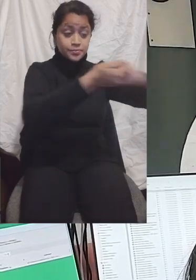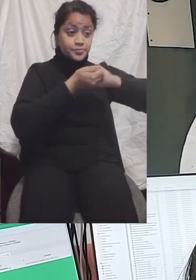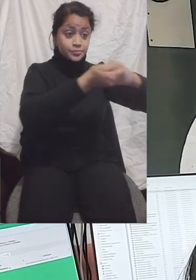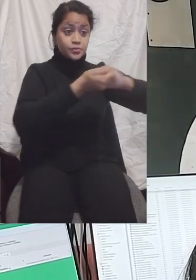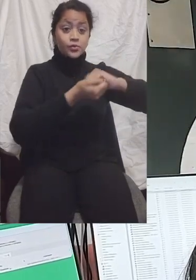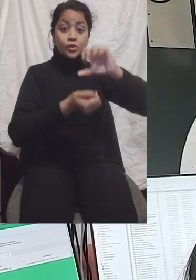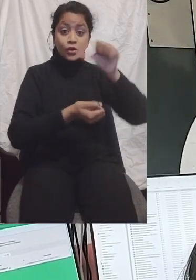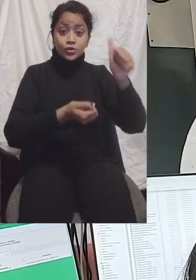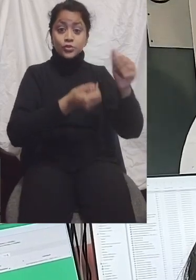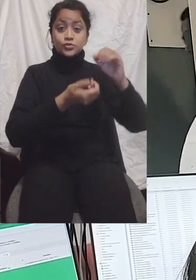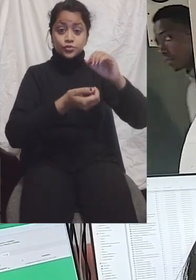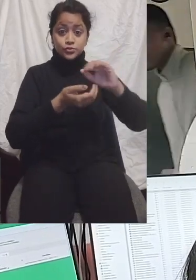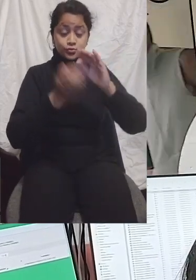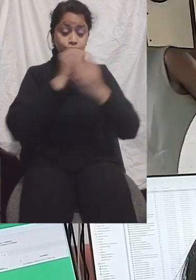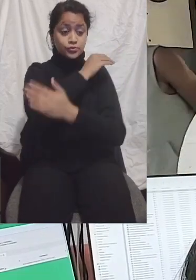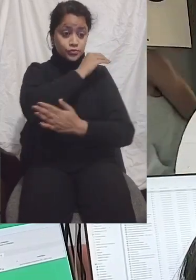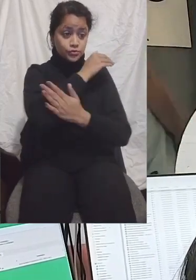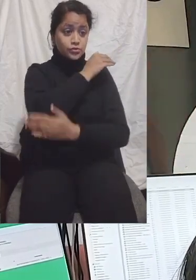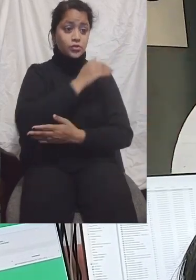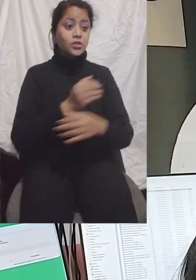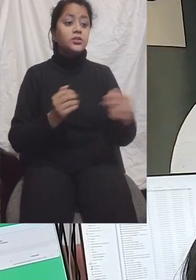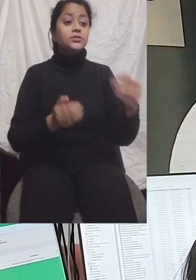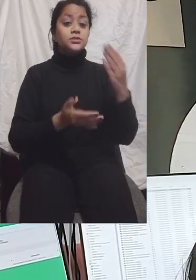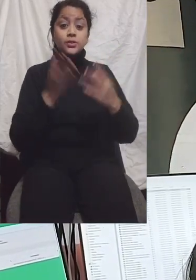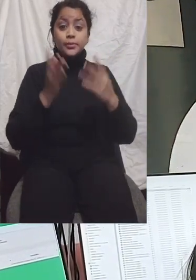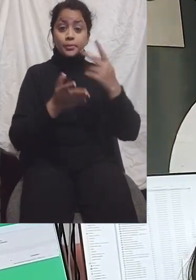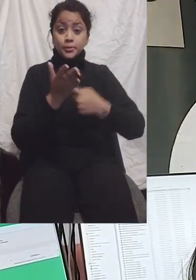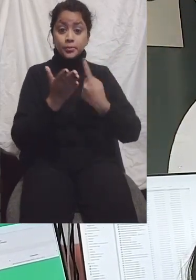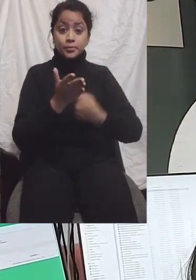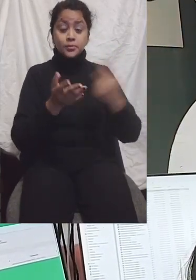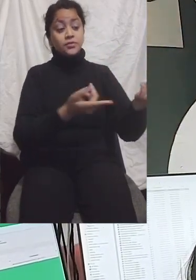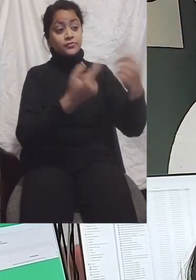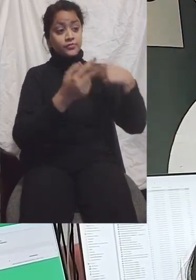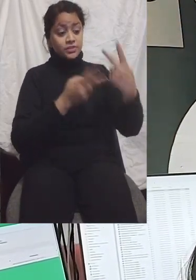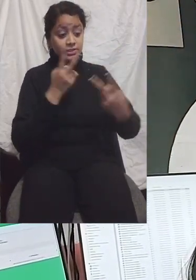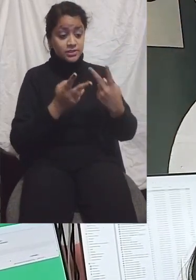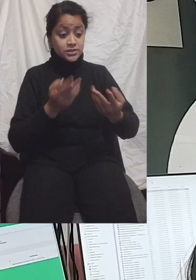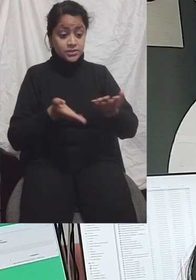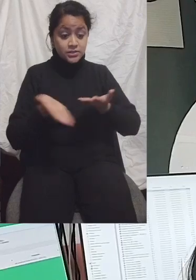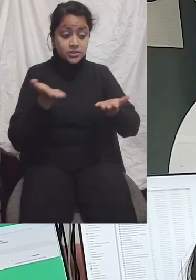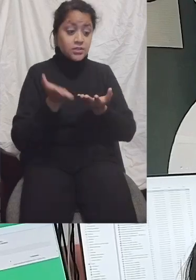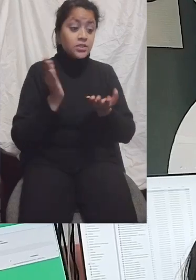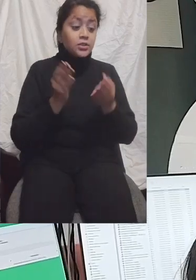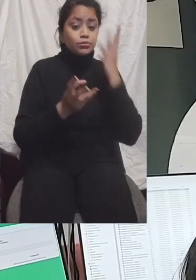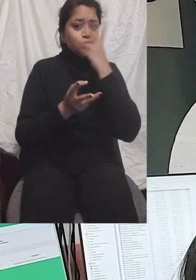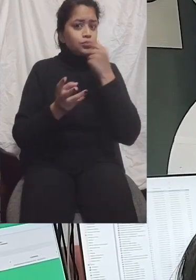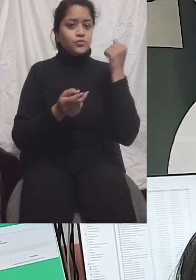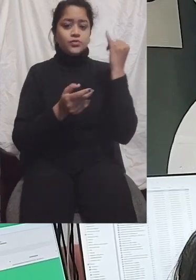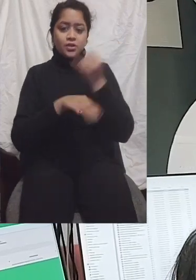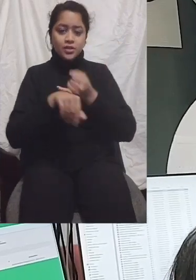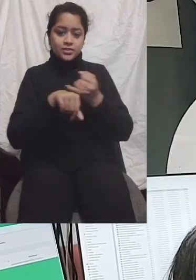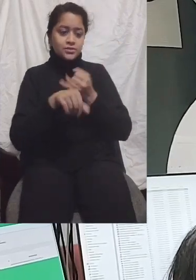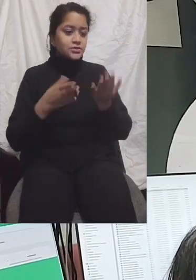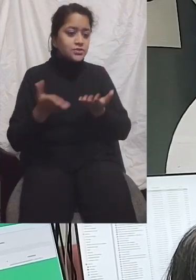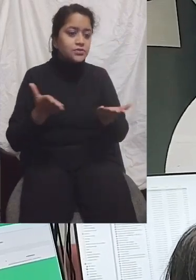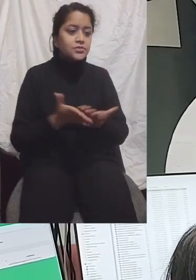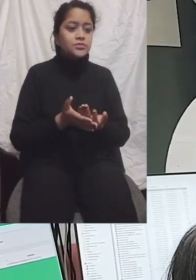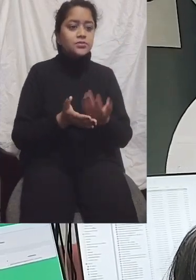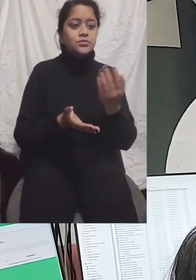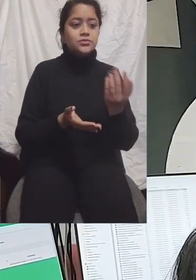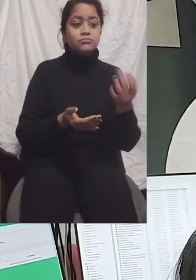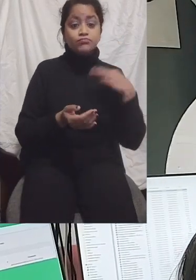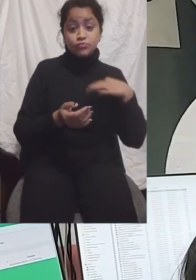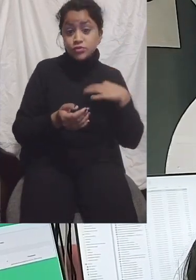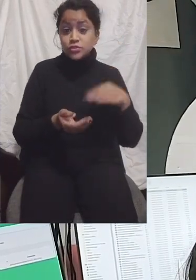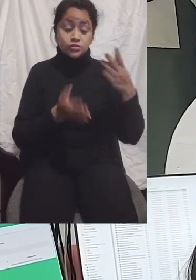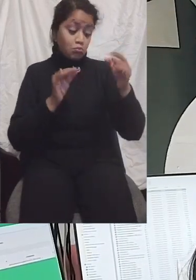people that come and visit the island. Cayman is a beautiful island, and they come and walk some dogs because maybe that's one of the things that they